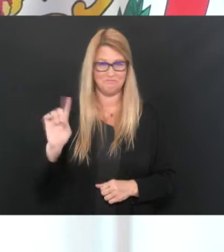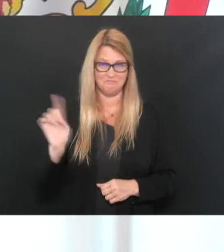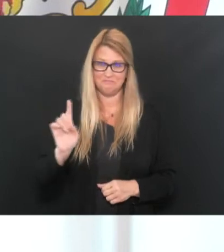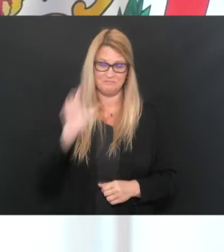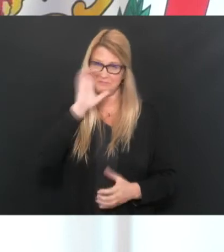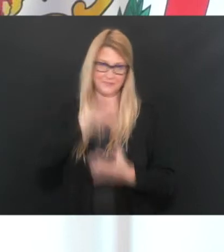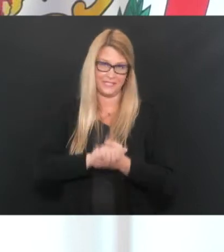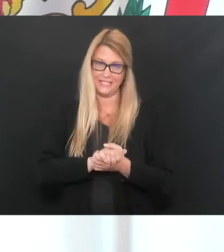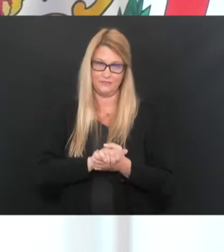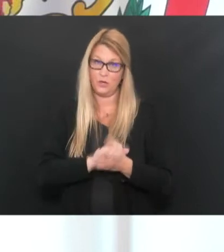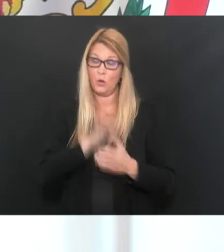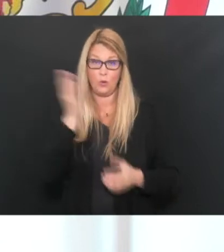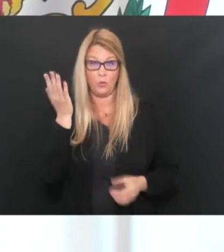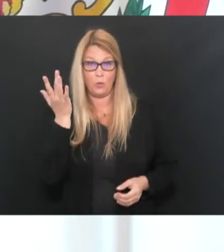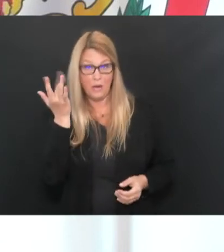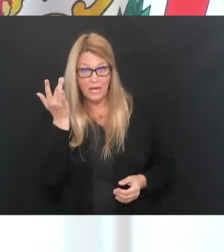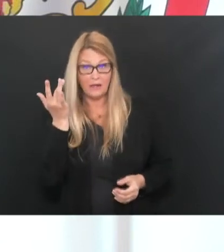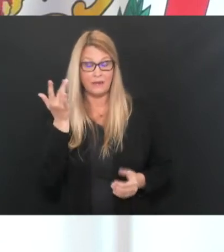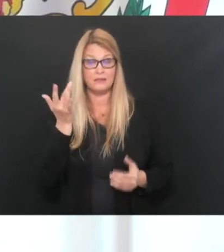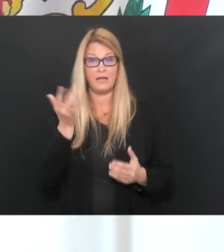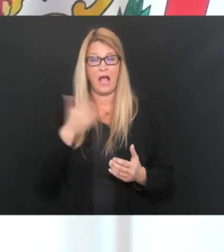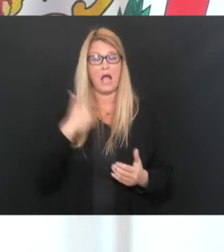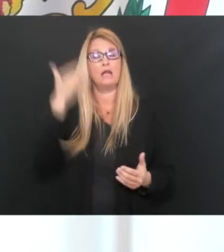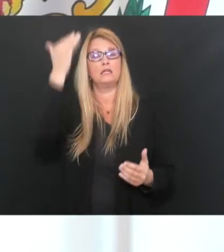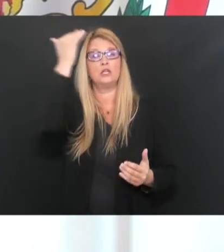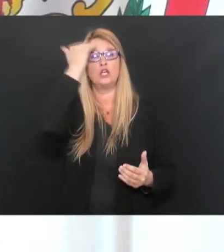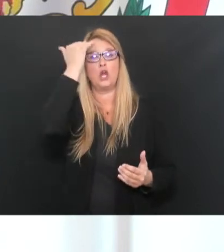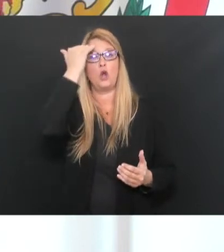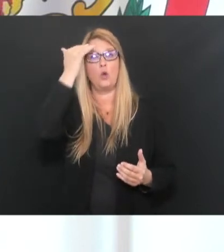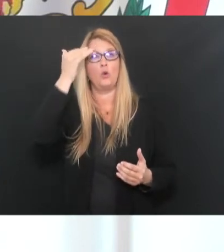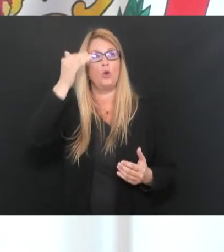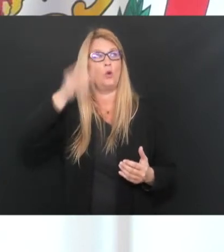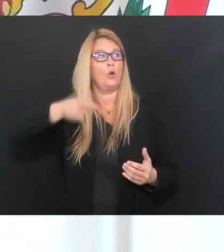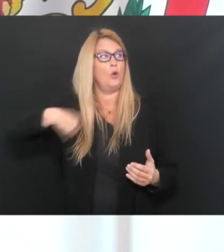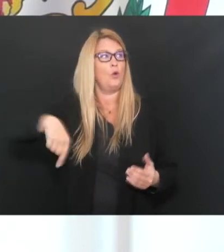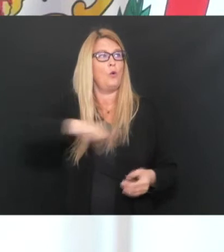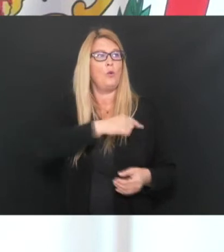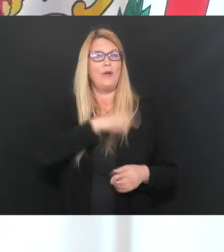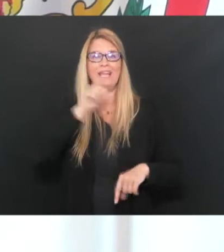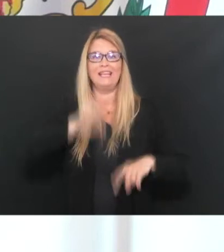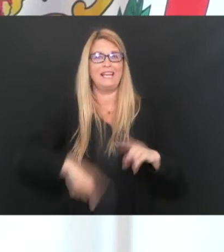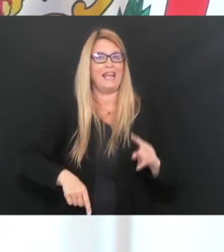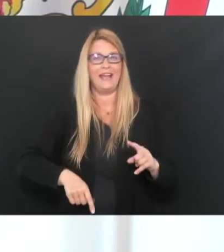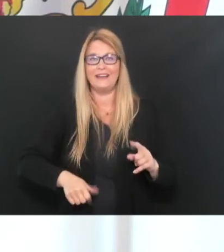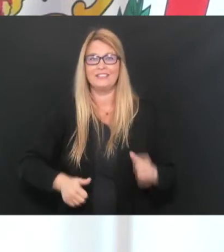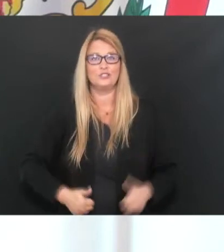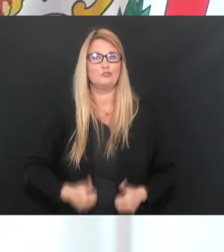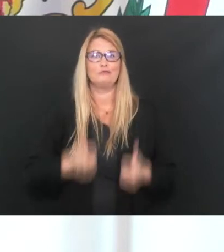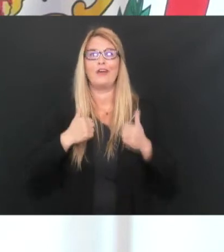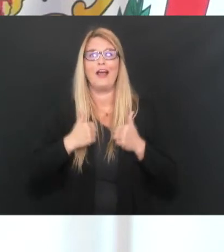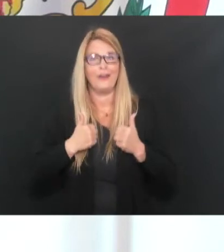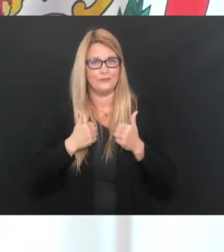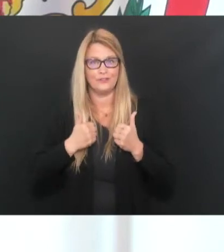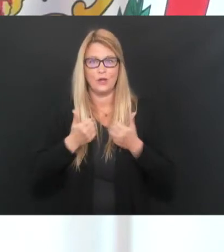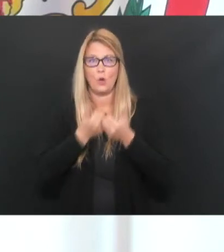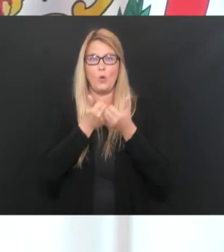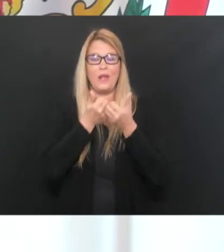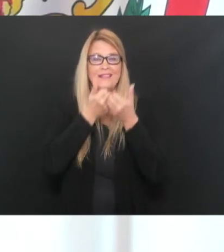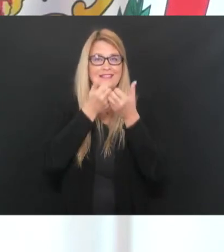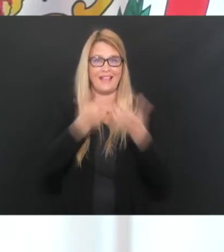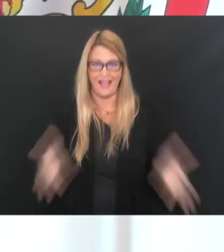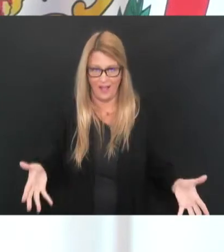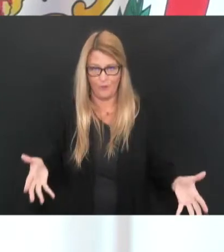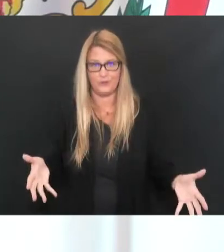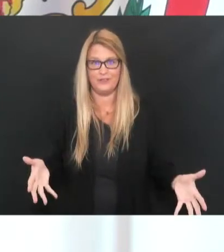way, because absolutely I know this nation cannot possibly, there's no way on this